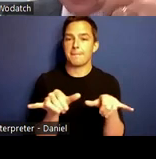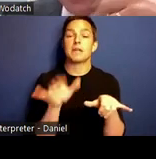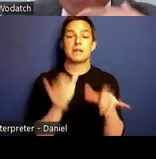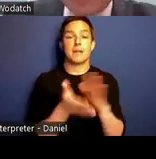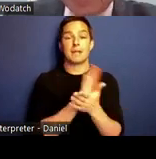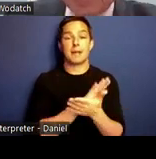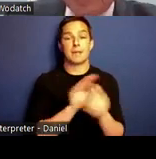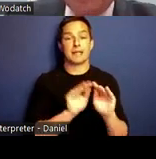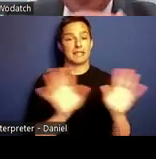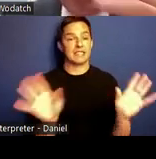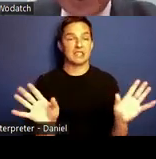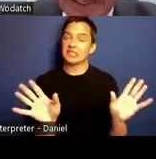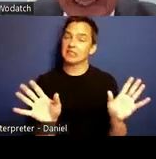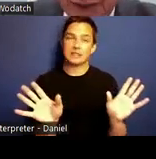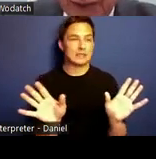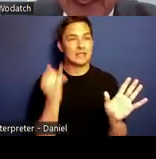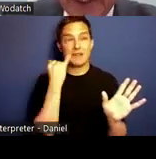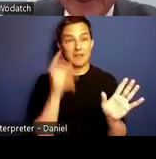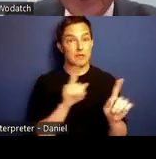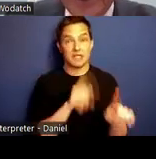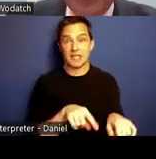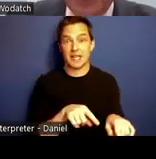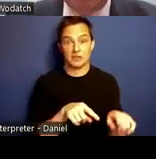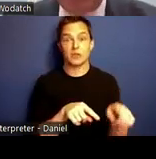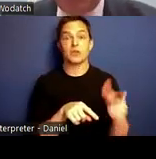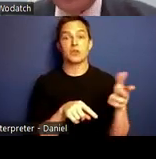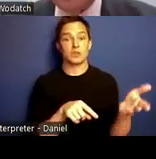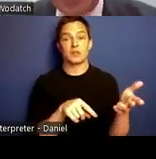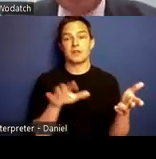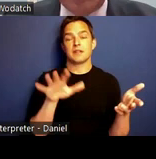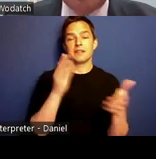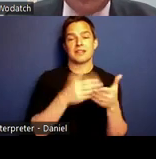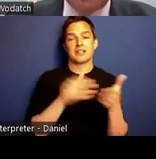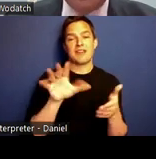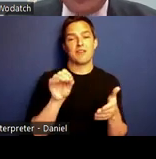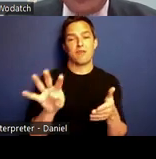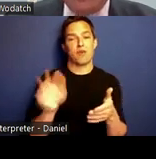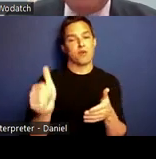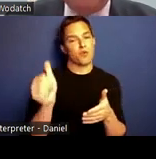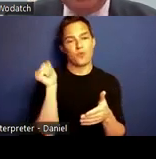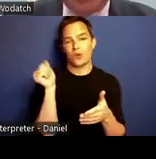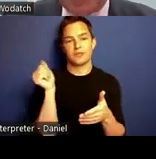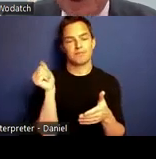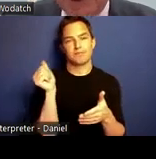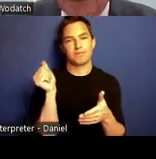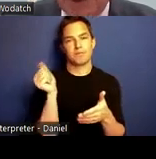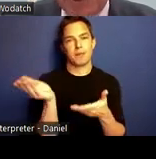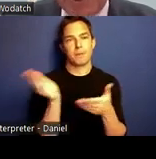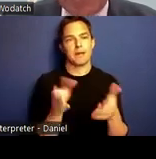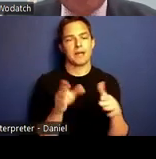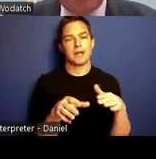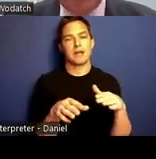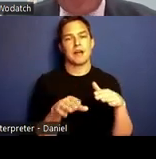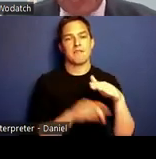clear as not, if that was the answer, then 504 would not bring about a fundamental change in